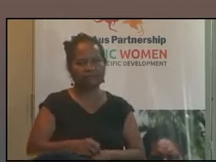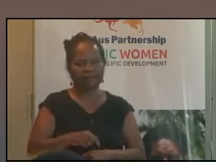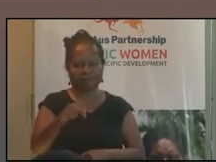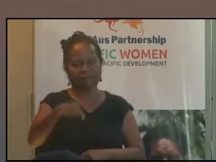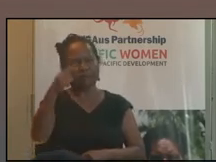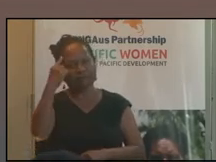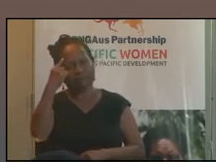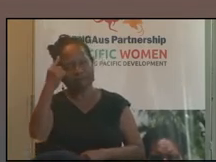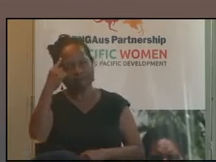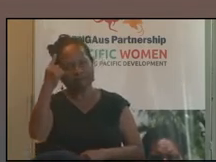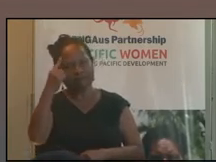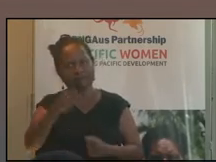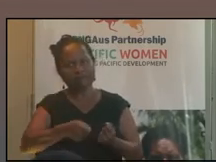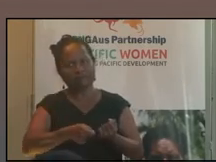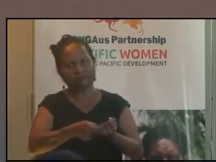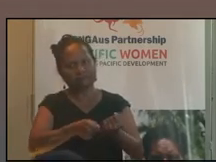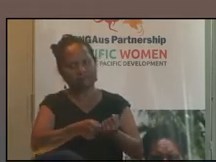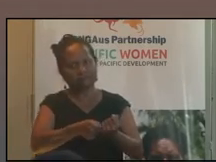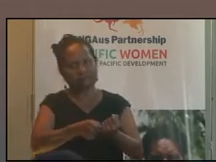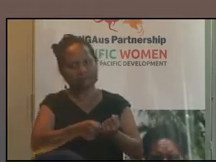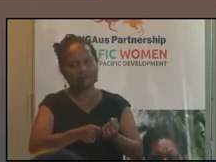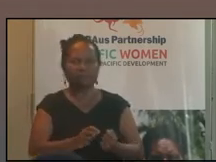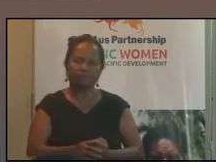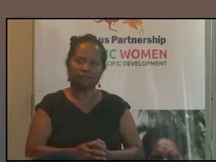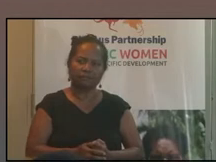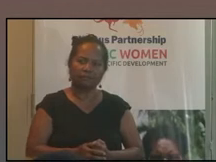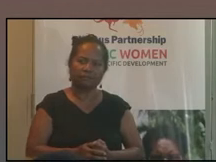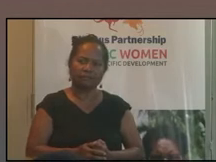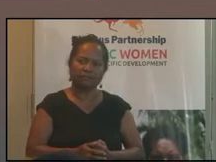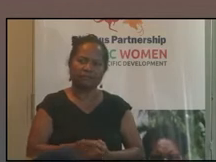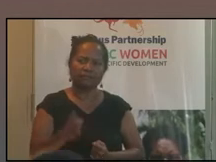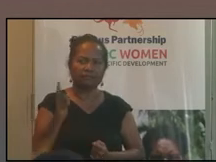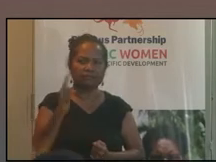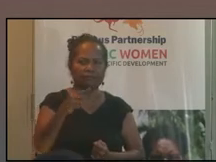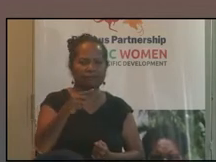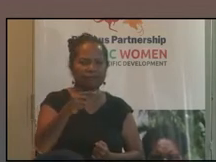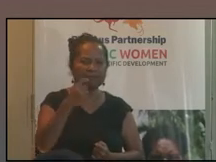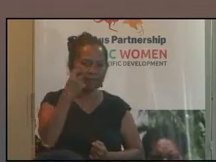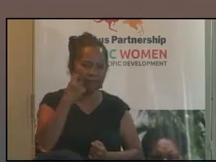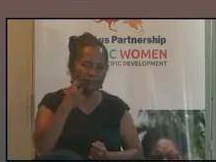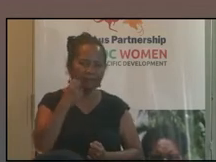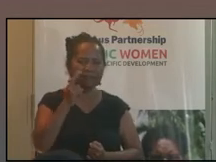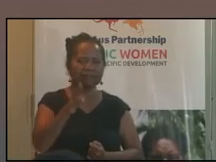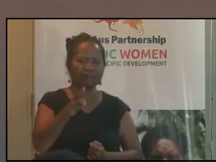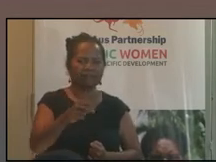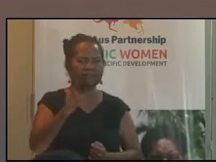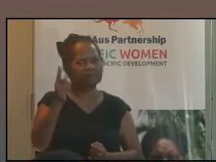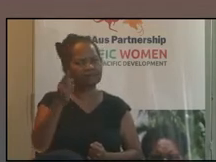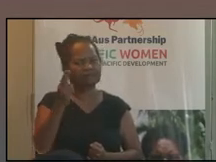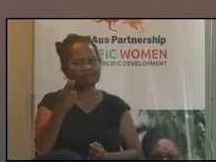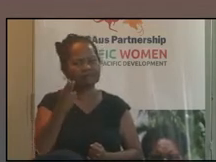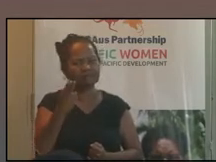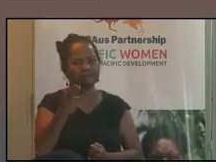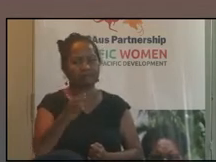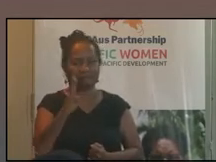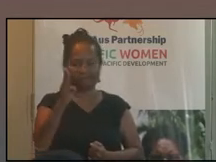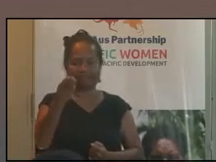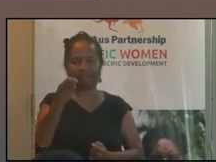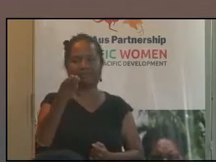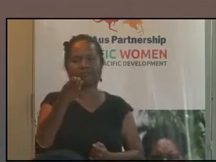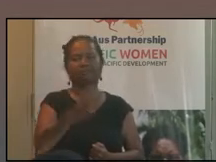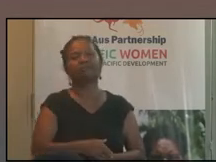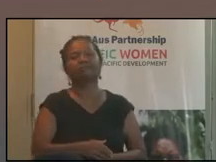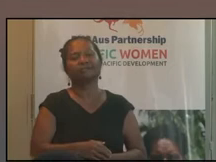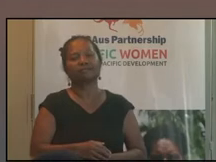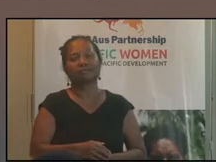of persistence, that if you come, I don't know, seventh, then you try again, you'll come fifth, and you try again, you'll come third, and